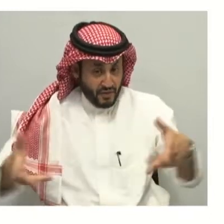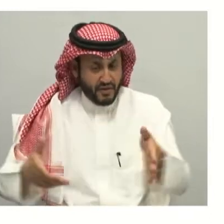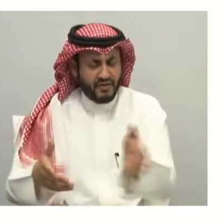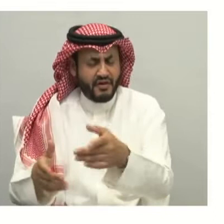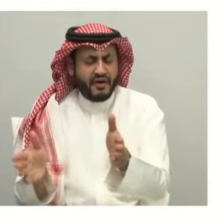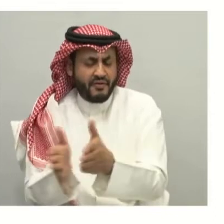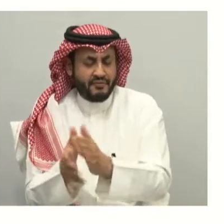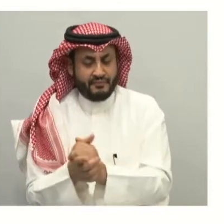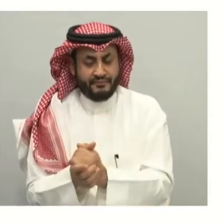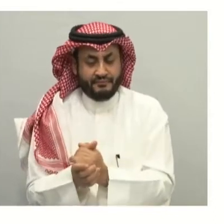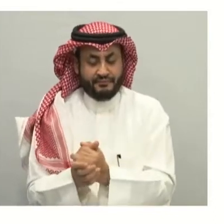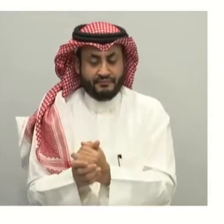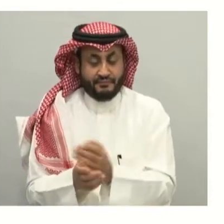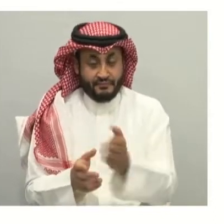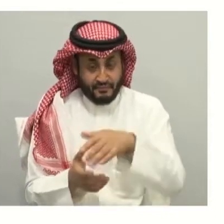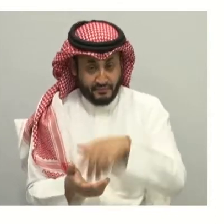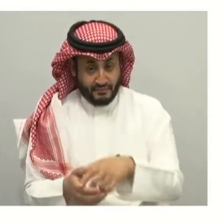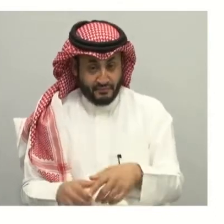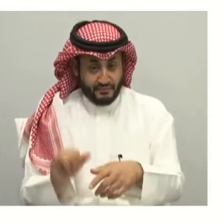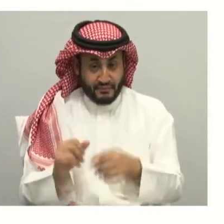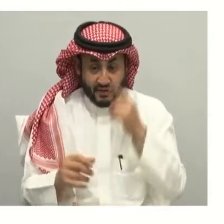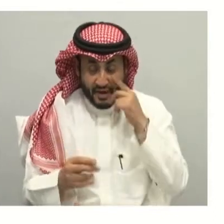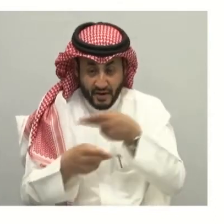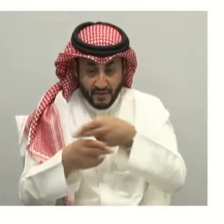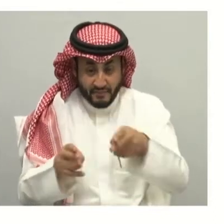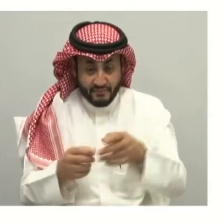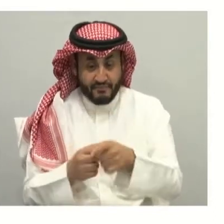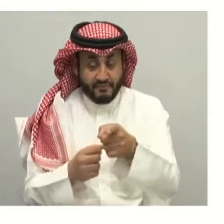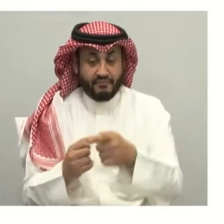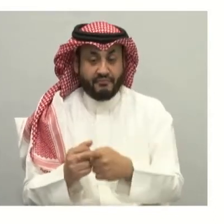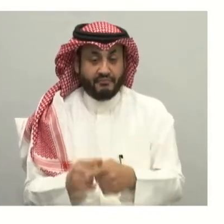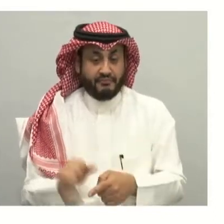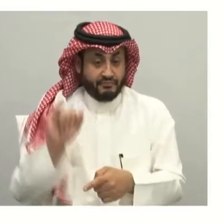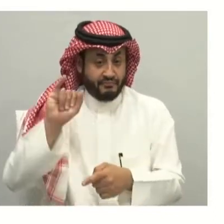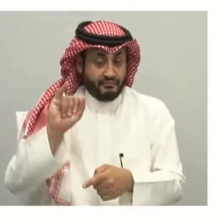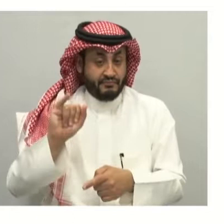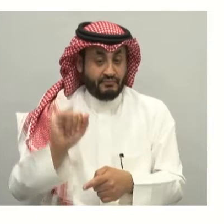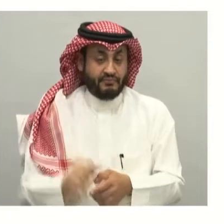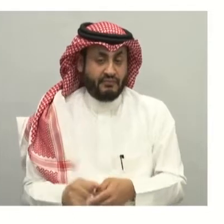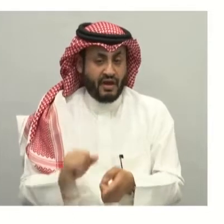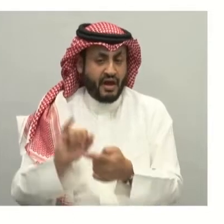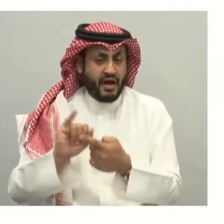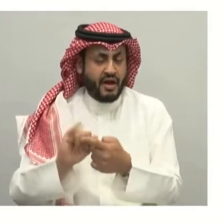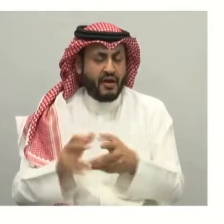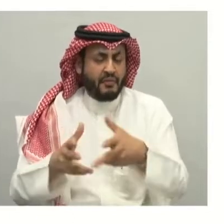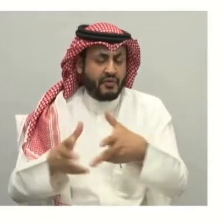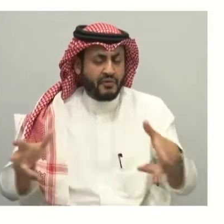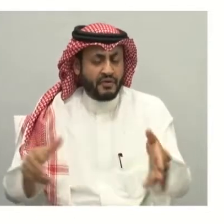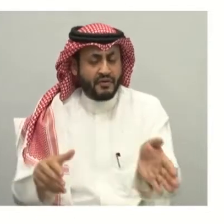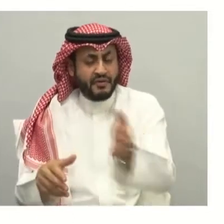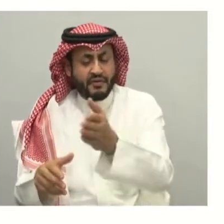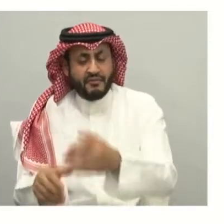white snow. See the difference between the I in pine and the I in